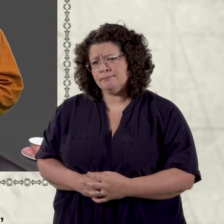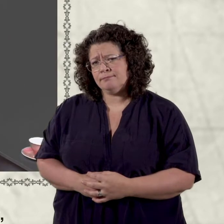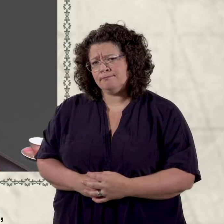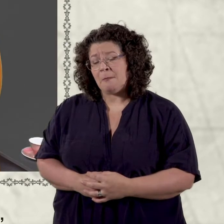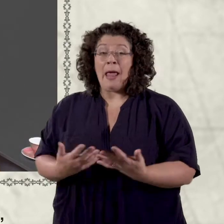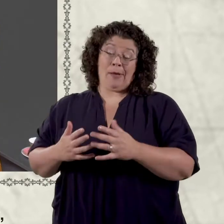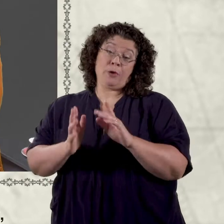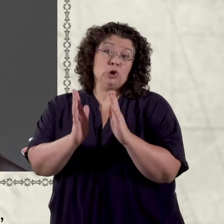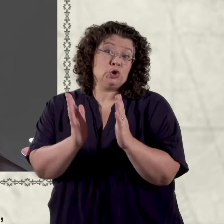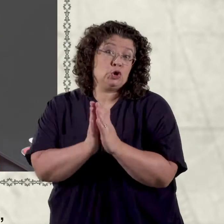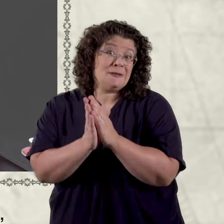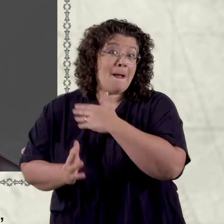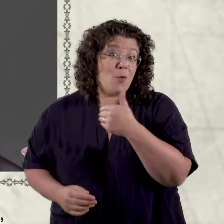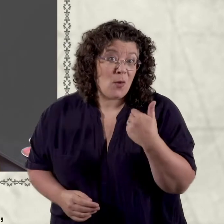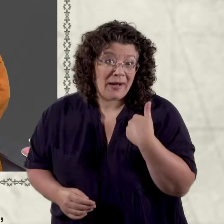Anyway,